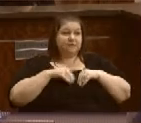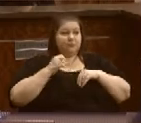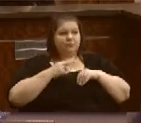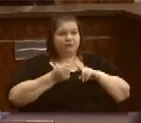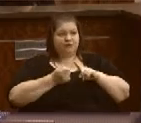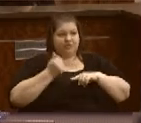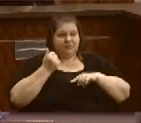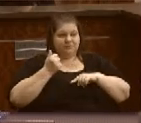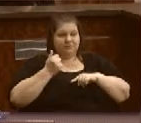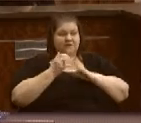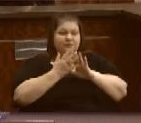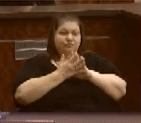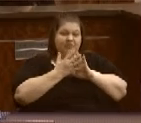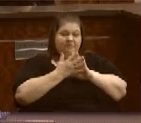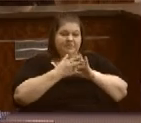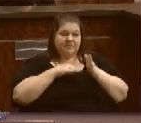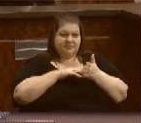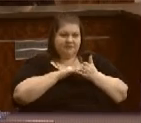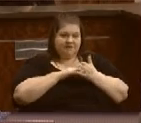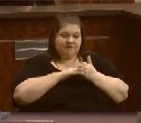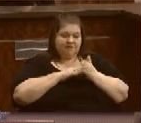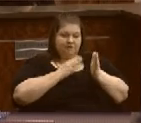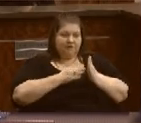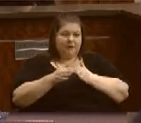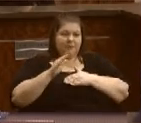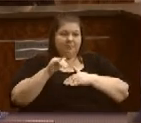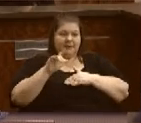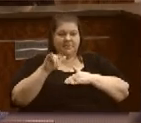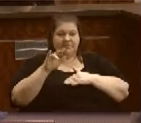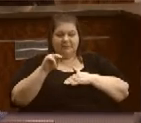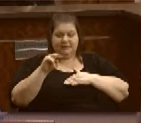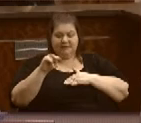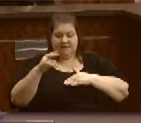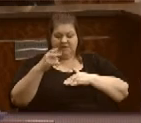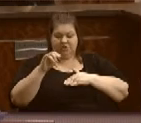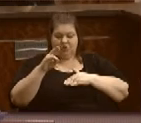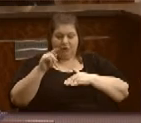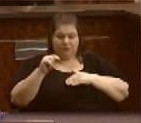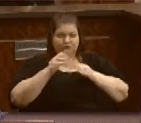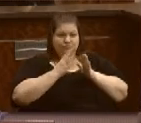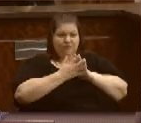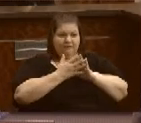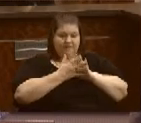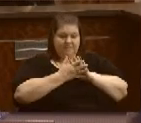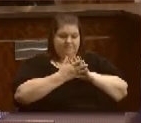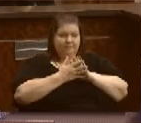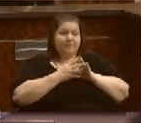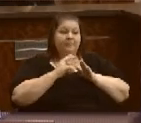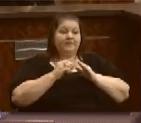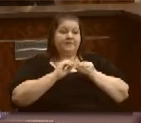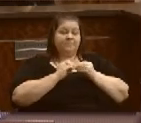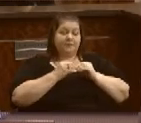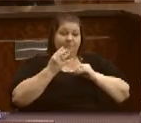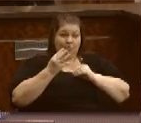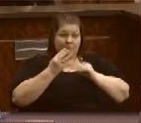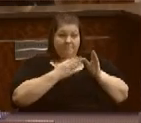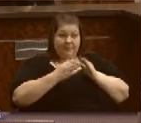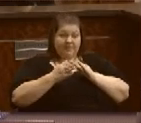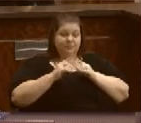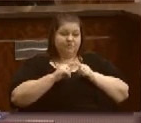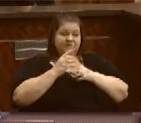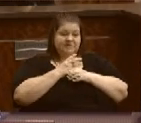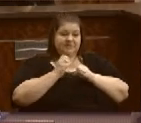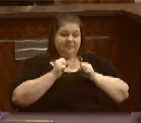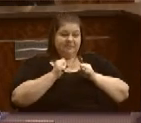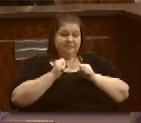applicant's traffic study prepared by Linhart Traffic Consultants, Inc. And number four, a plan regarding creating a safe area